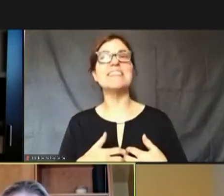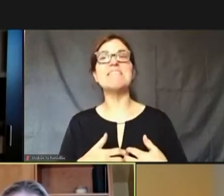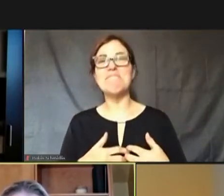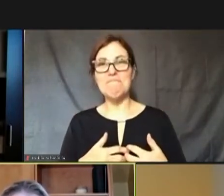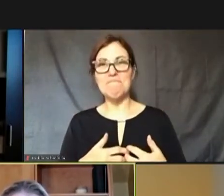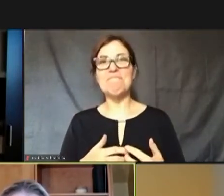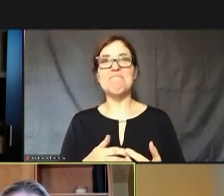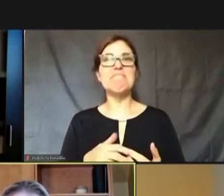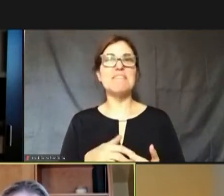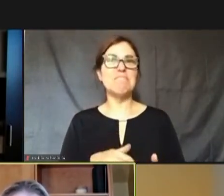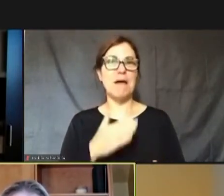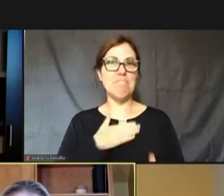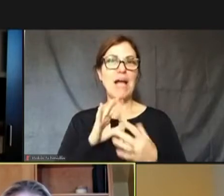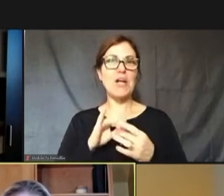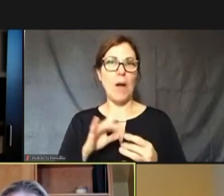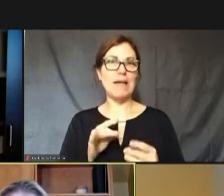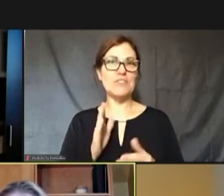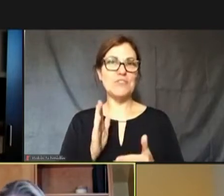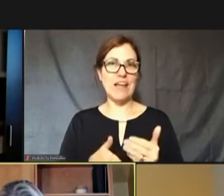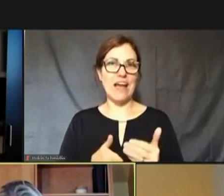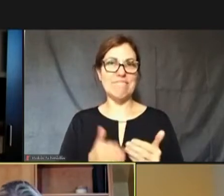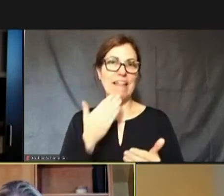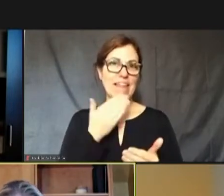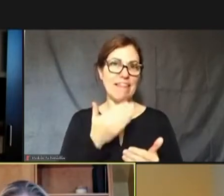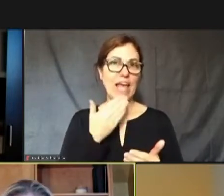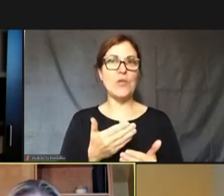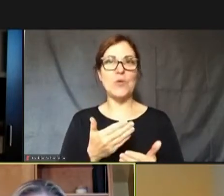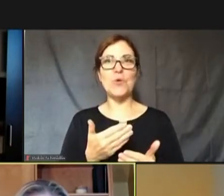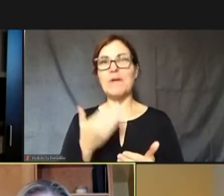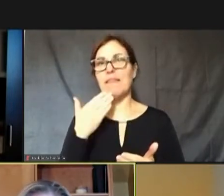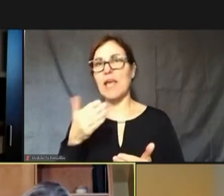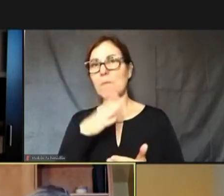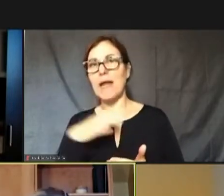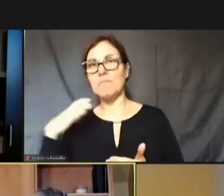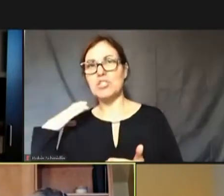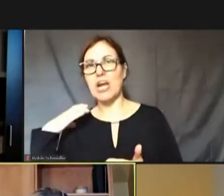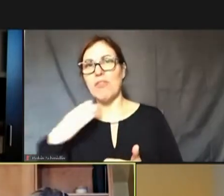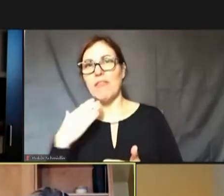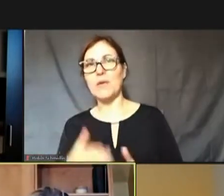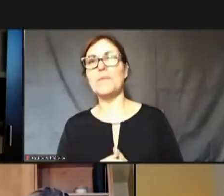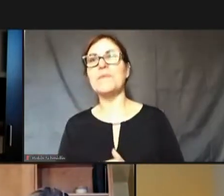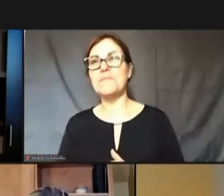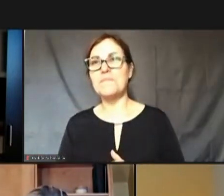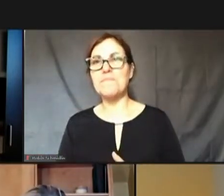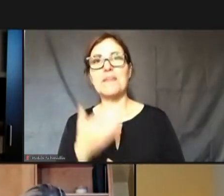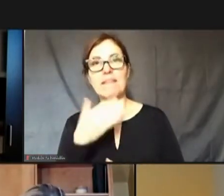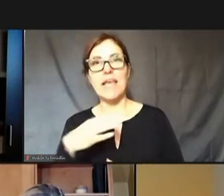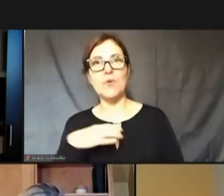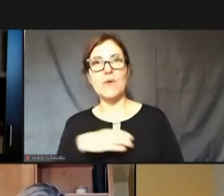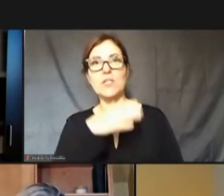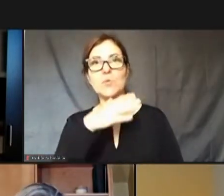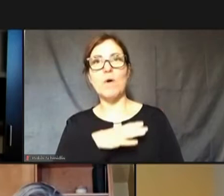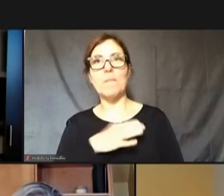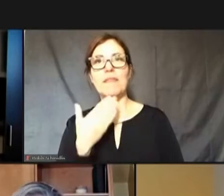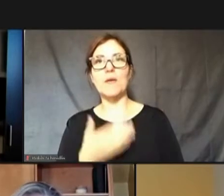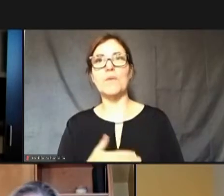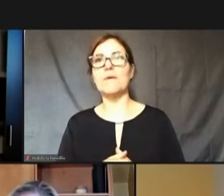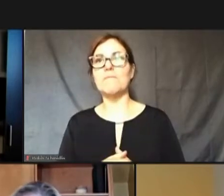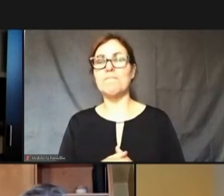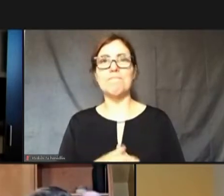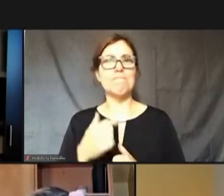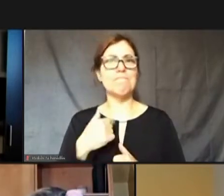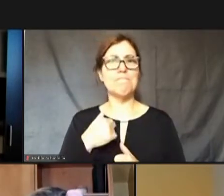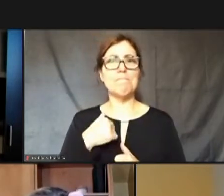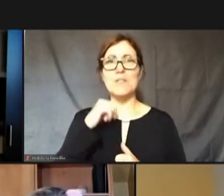my comments. So thank you. Thank you both. Thank you, Madam Chair. Thank you, Councilwoman. I don't